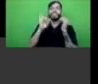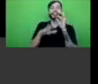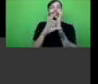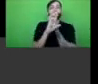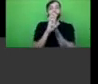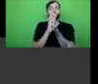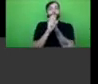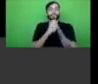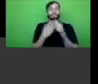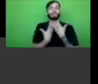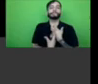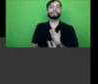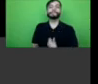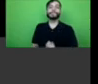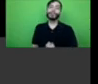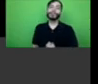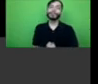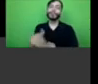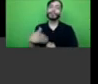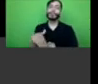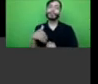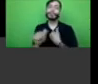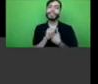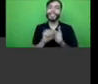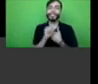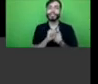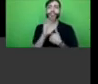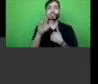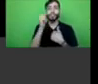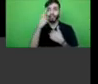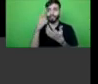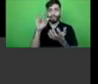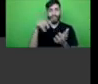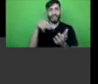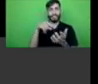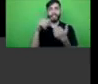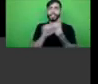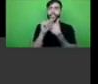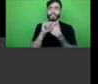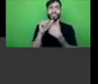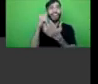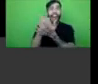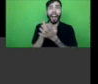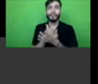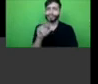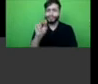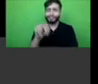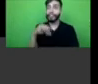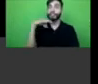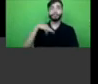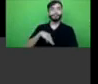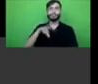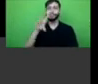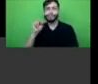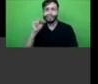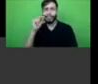This does not help us. It is important to name that Black disabled people